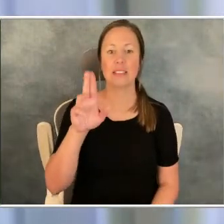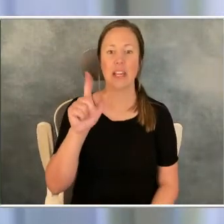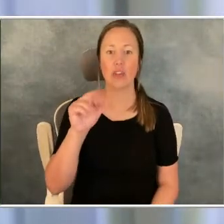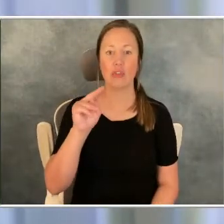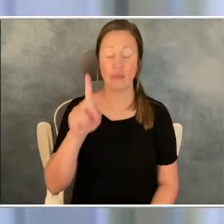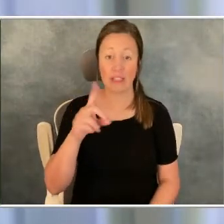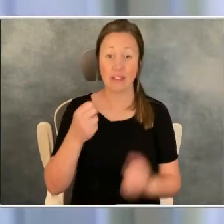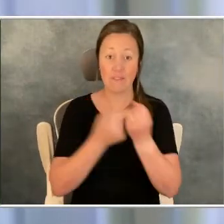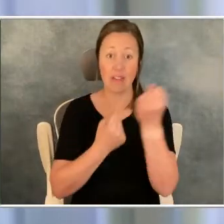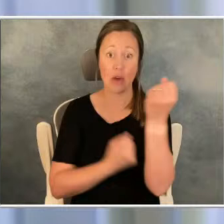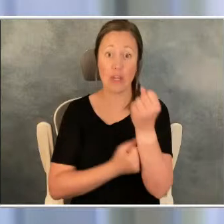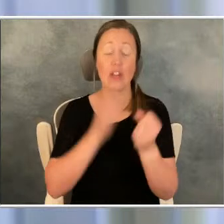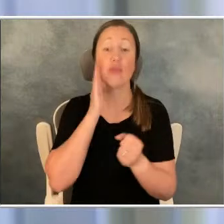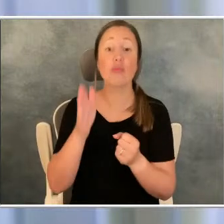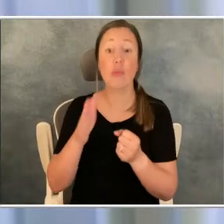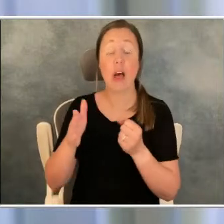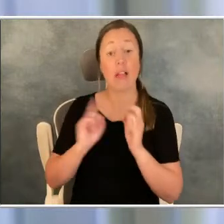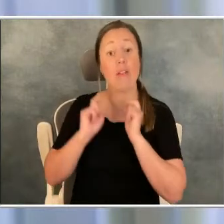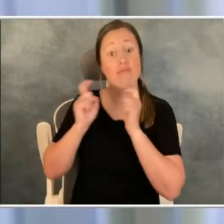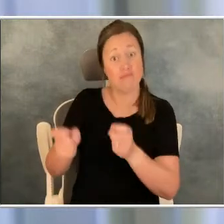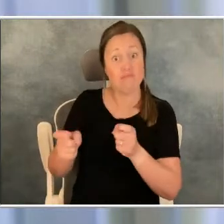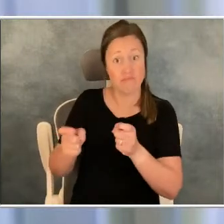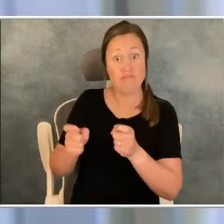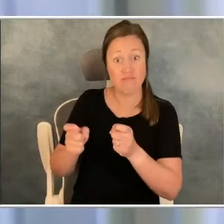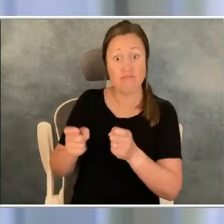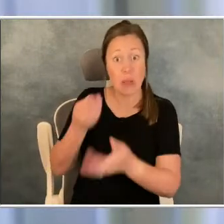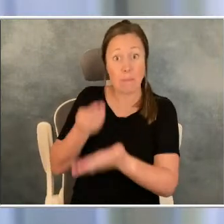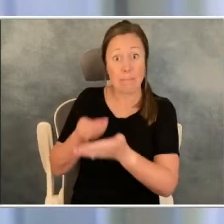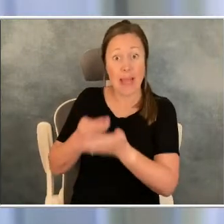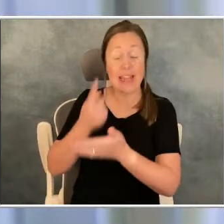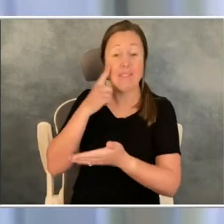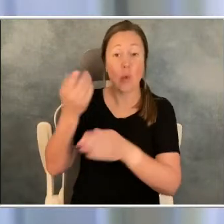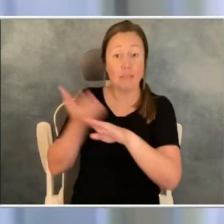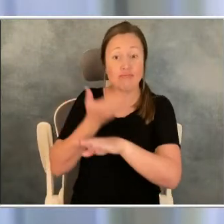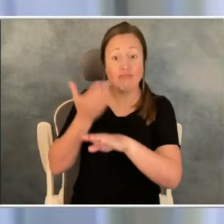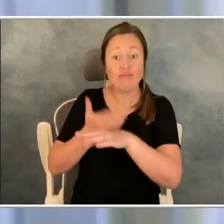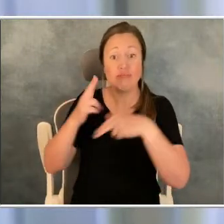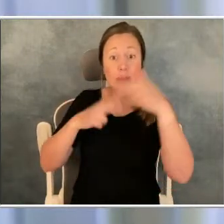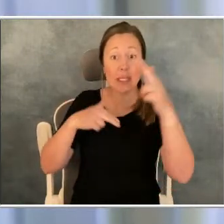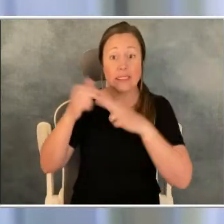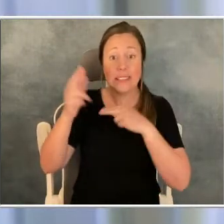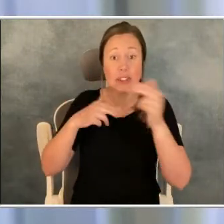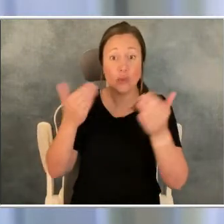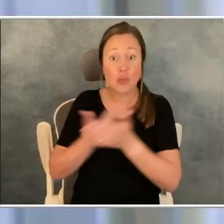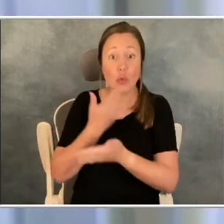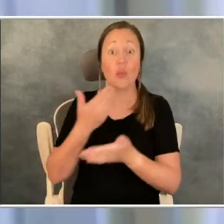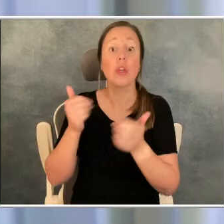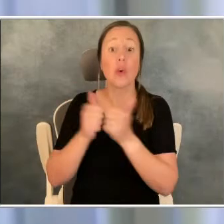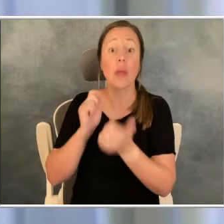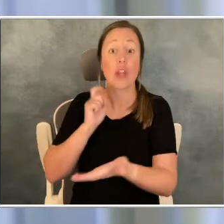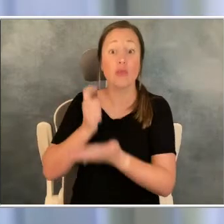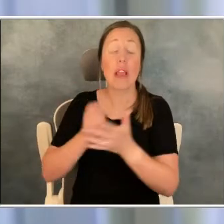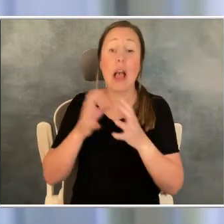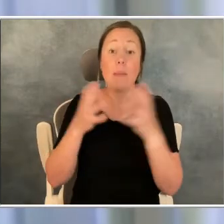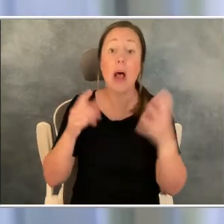the construction of the new building with a grant in the amount of $100